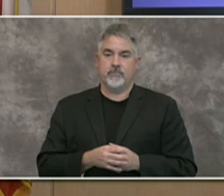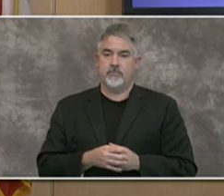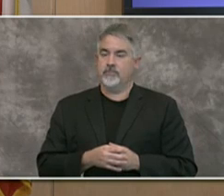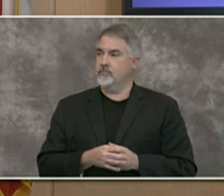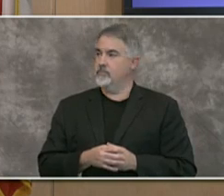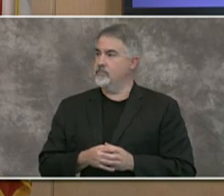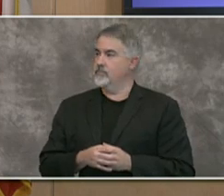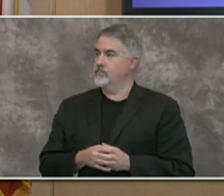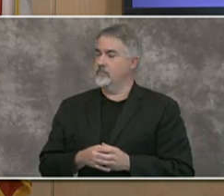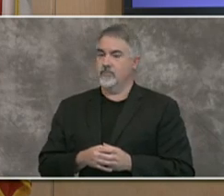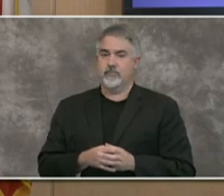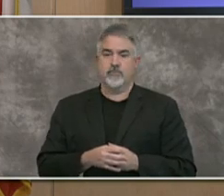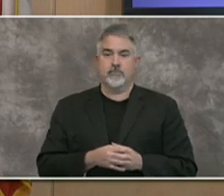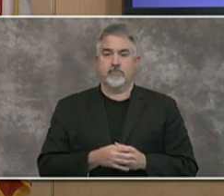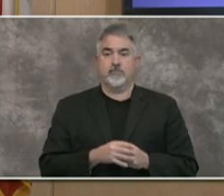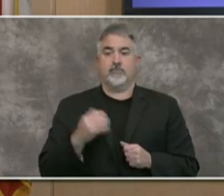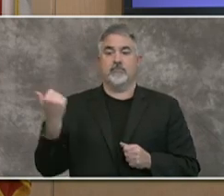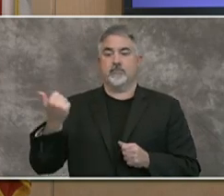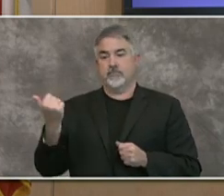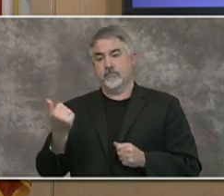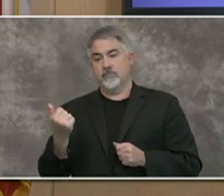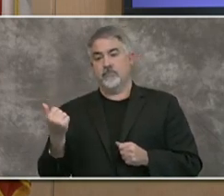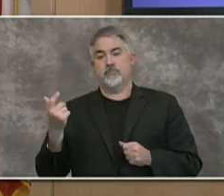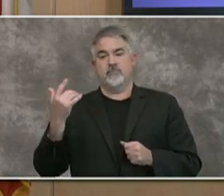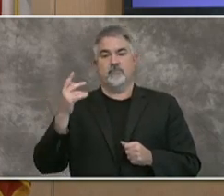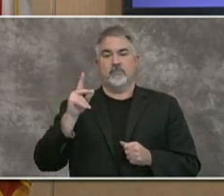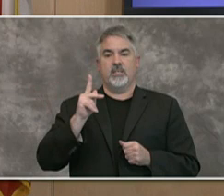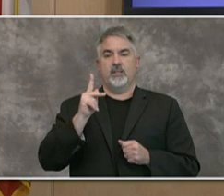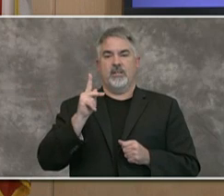KUSI, please state your name and question.